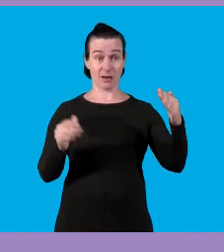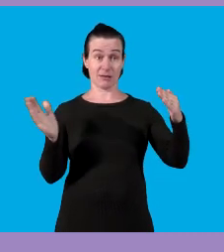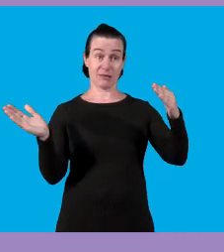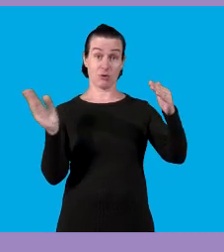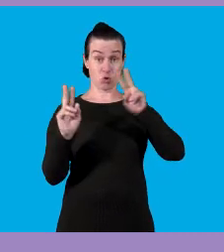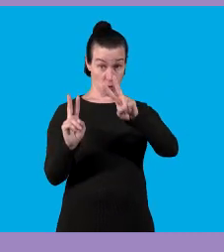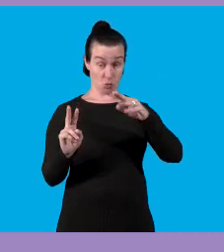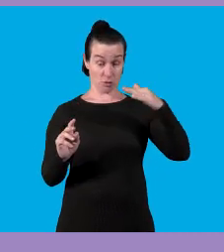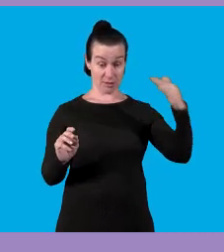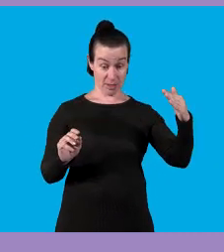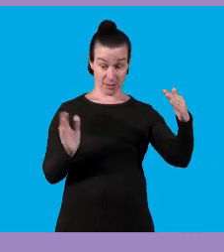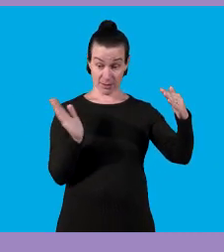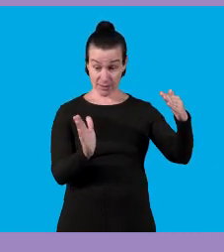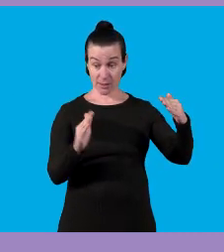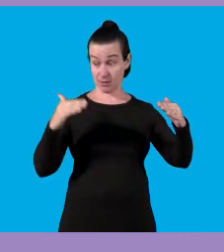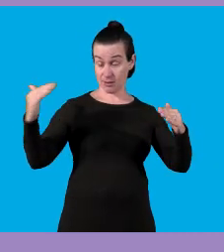free drawn triangle.